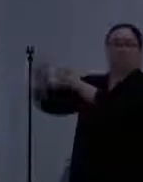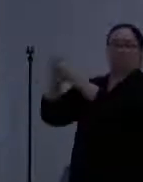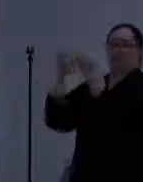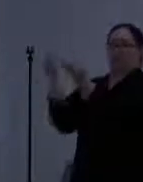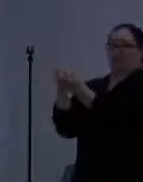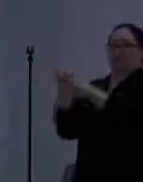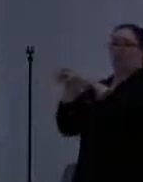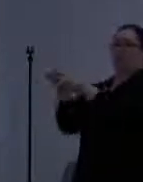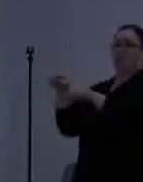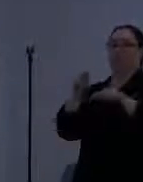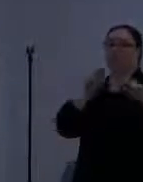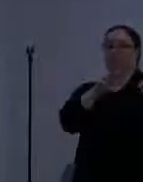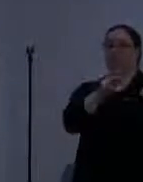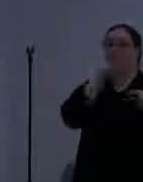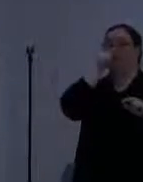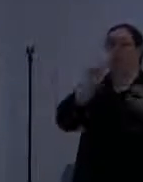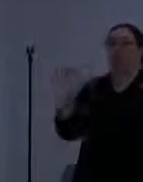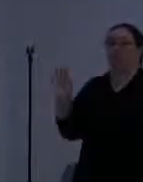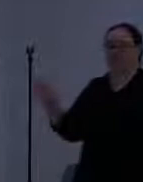that we work.